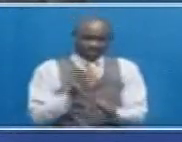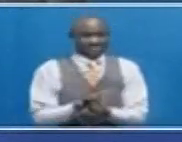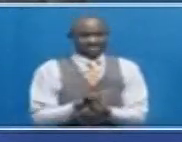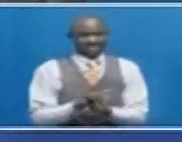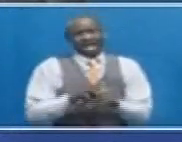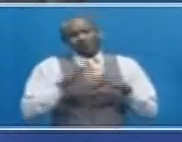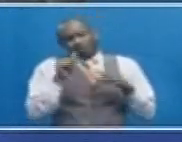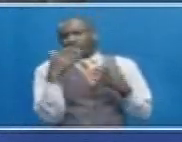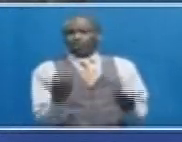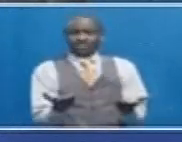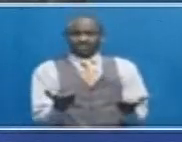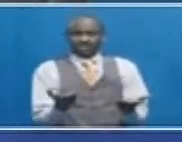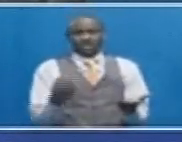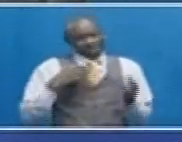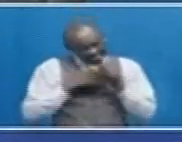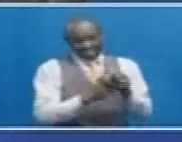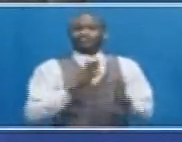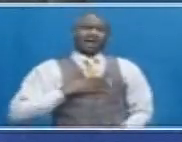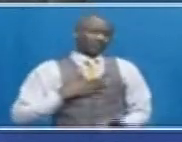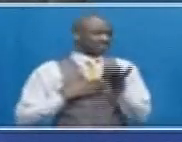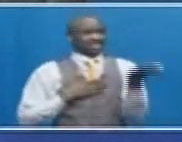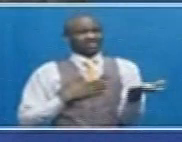the hands of our leadership